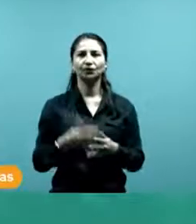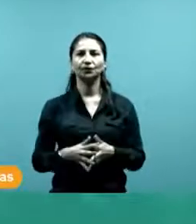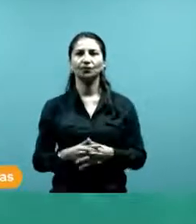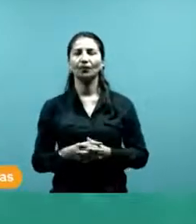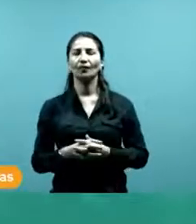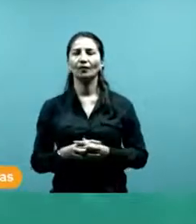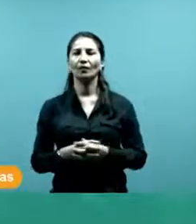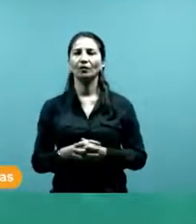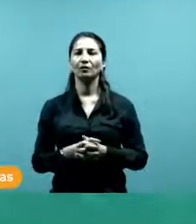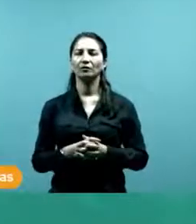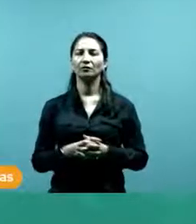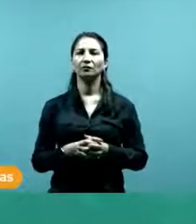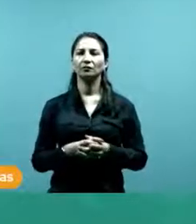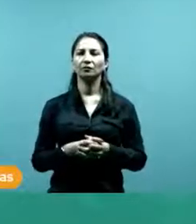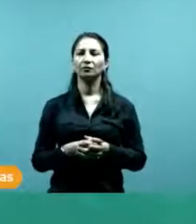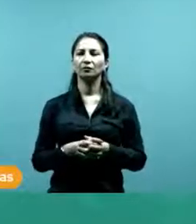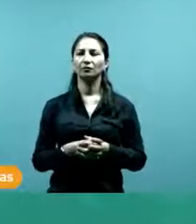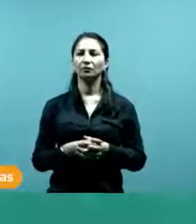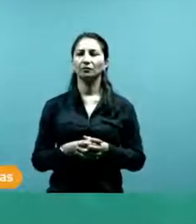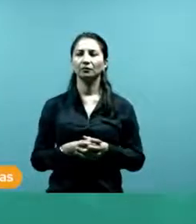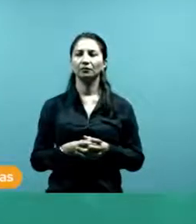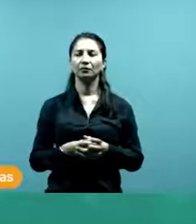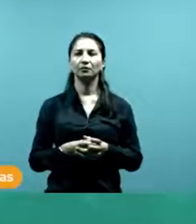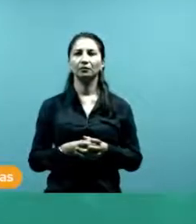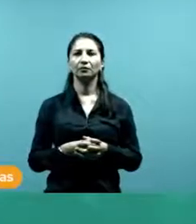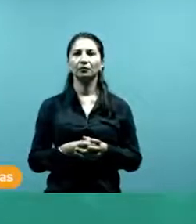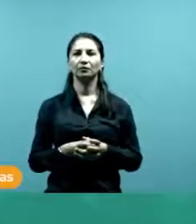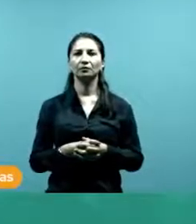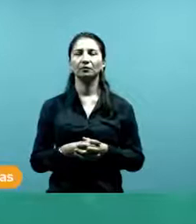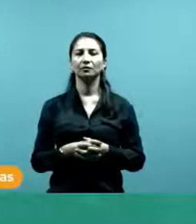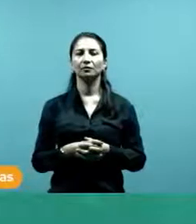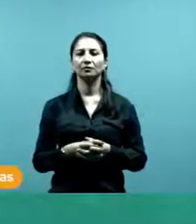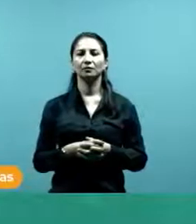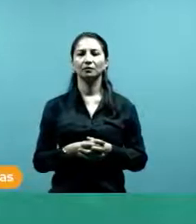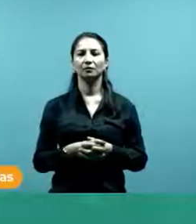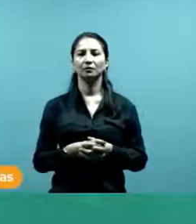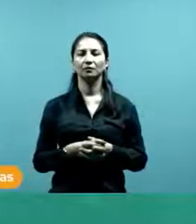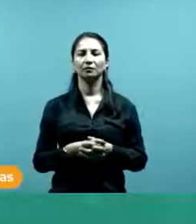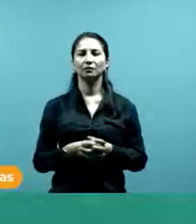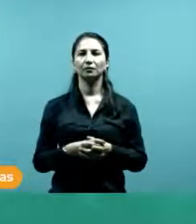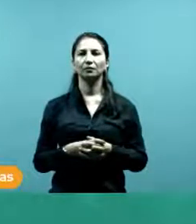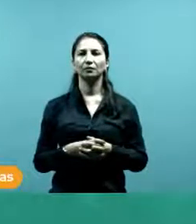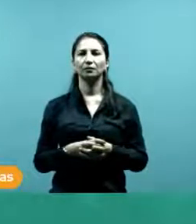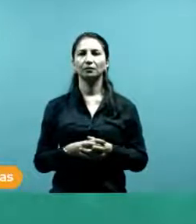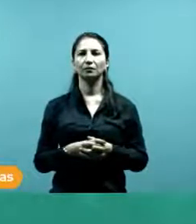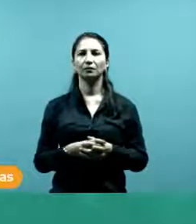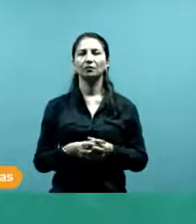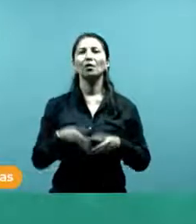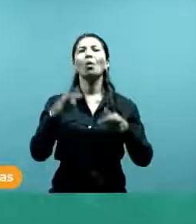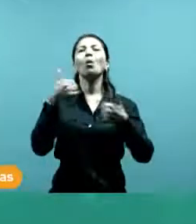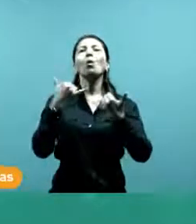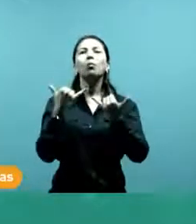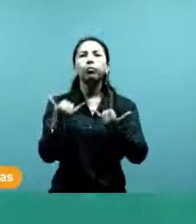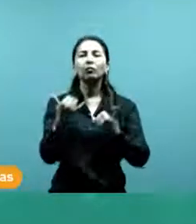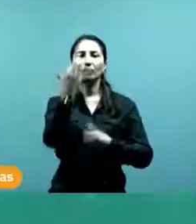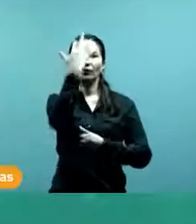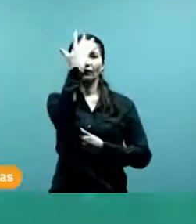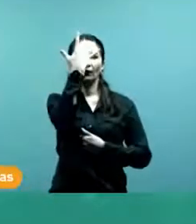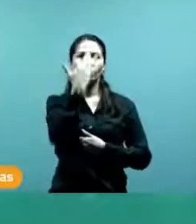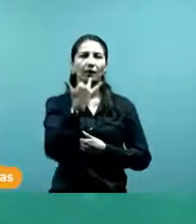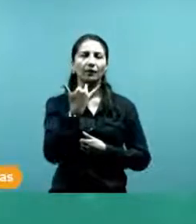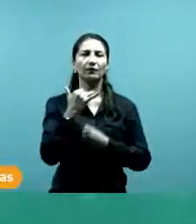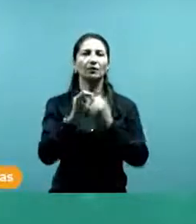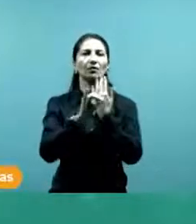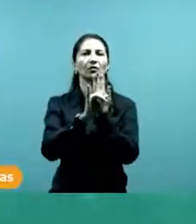also are visible in social media, and también we use Twitter and Facebook sociales, and Instagram, and every day we Instagram.